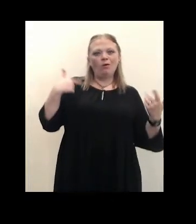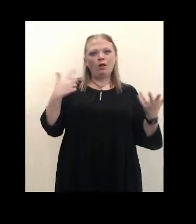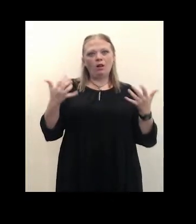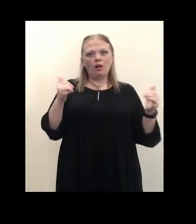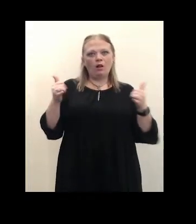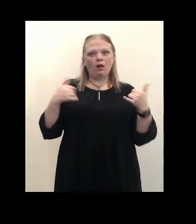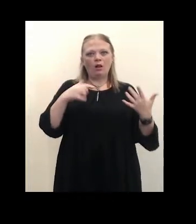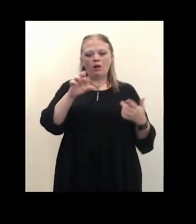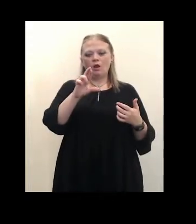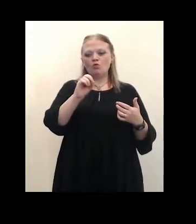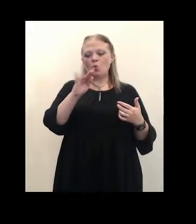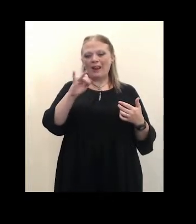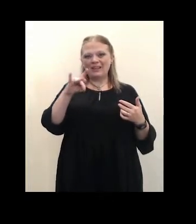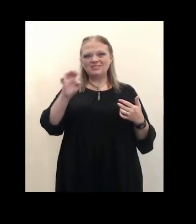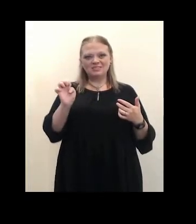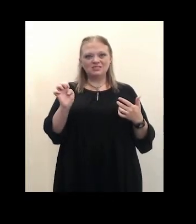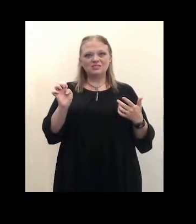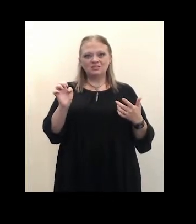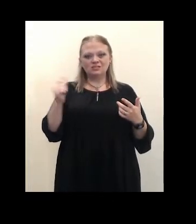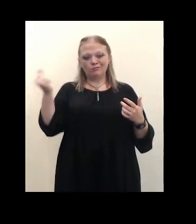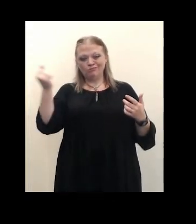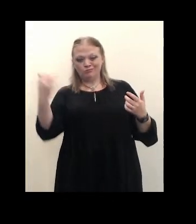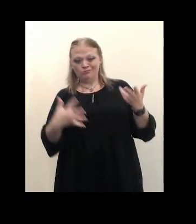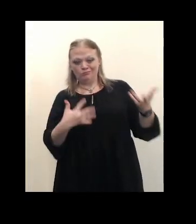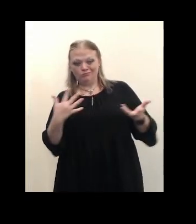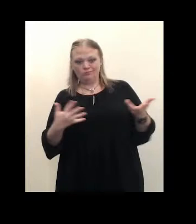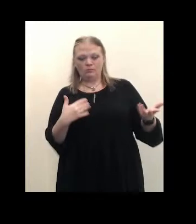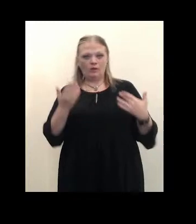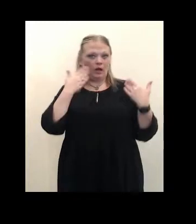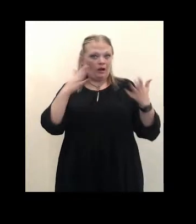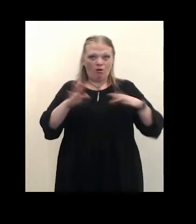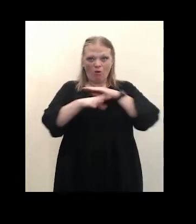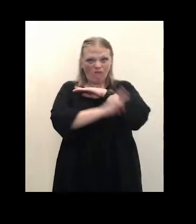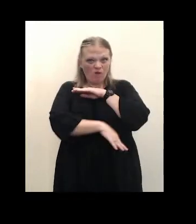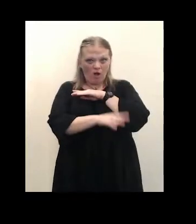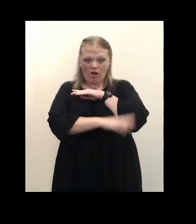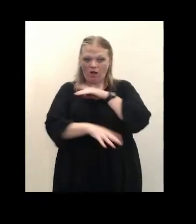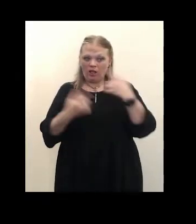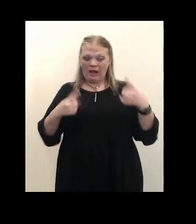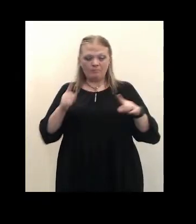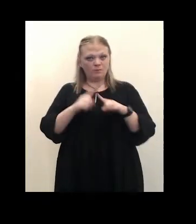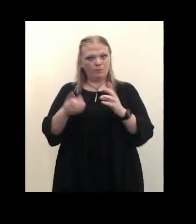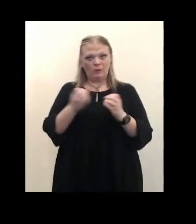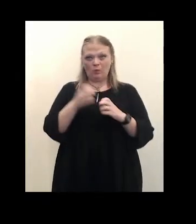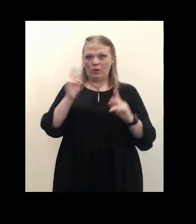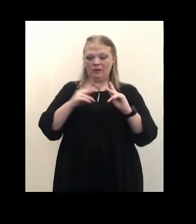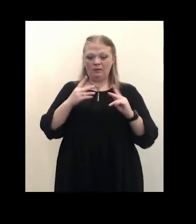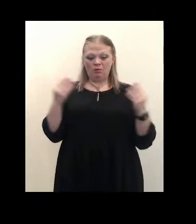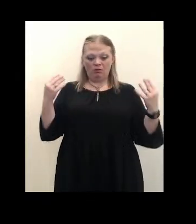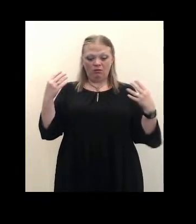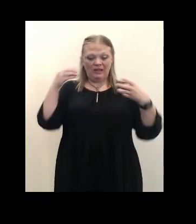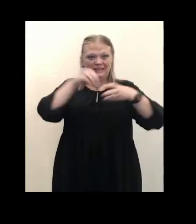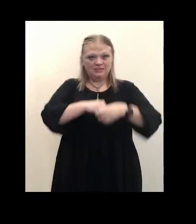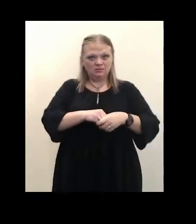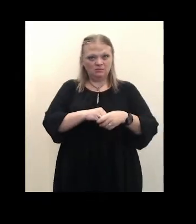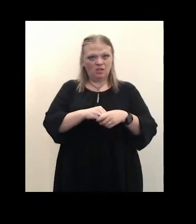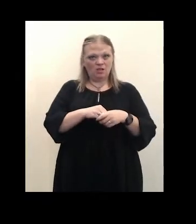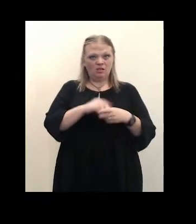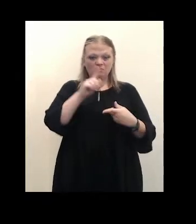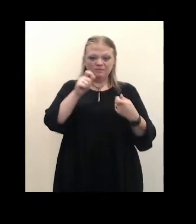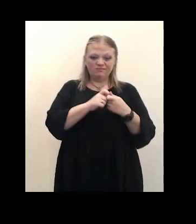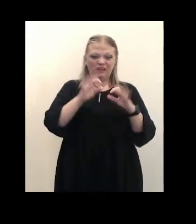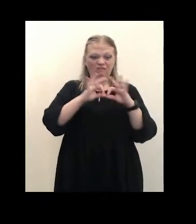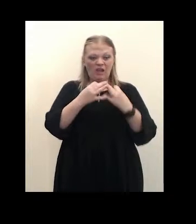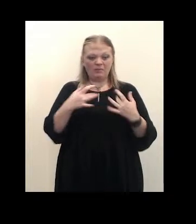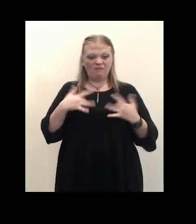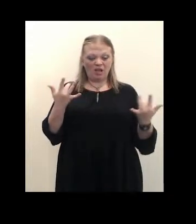with the Delta variant. And I don't know what the fall is going to bring, but it's going to bring more people inside, especially going to family events and the like,